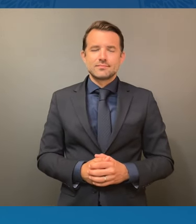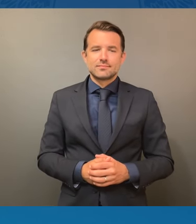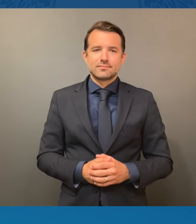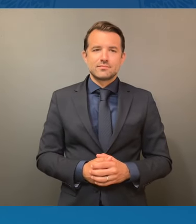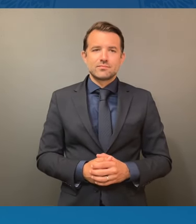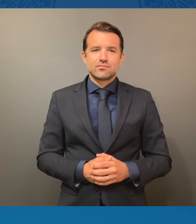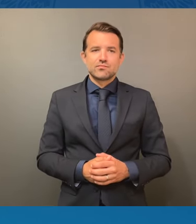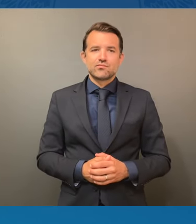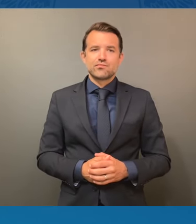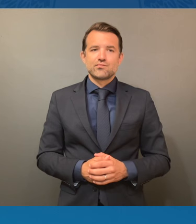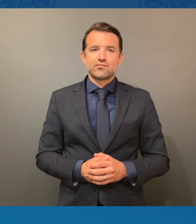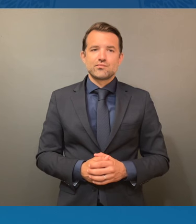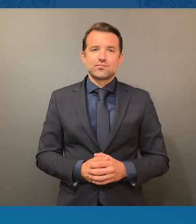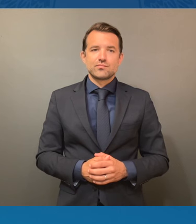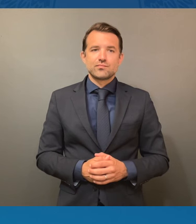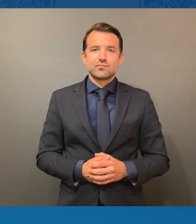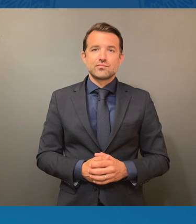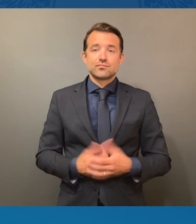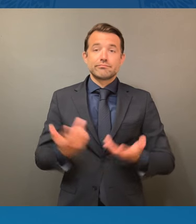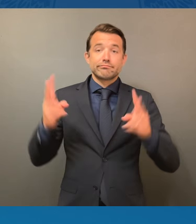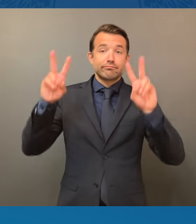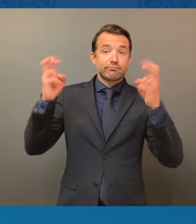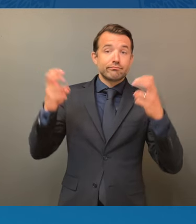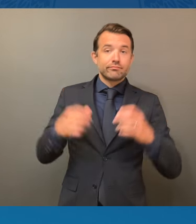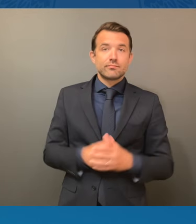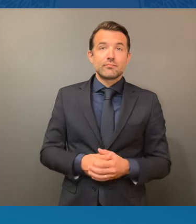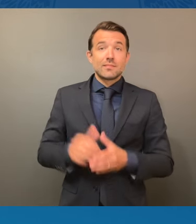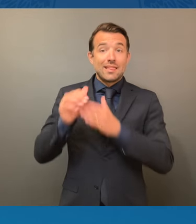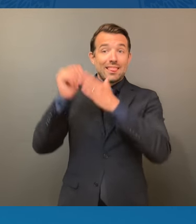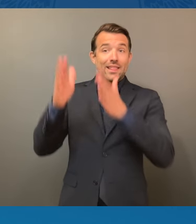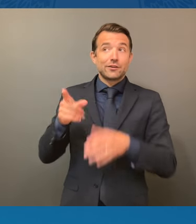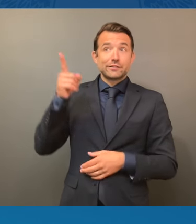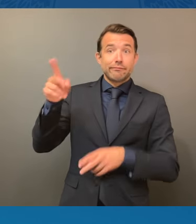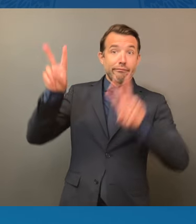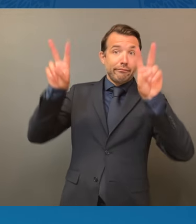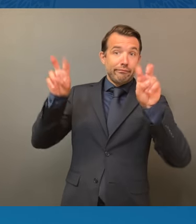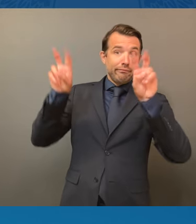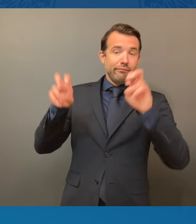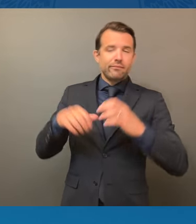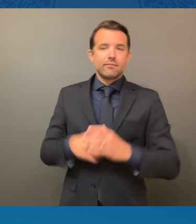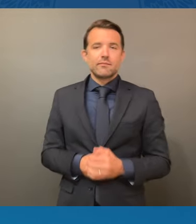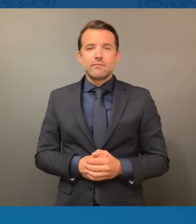And these so-called leaders, so-called,